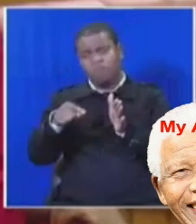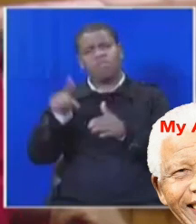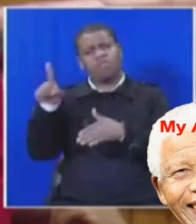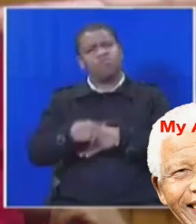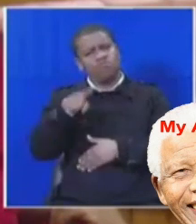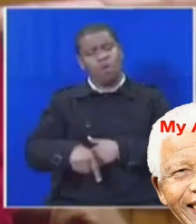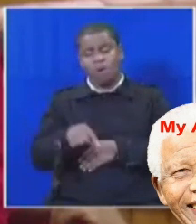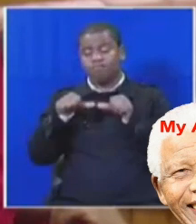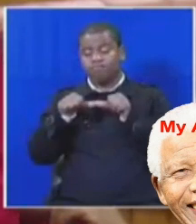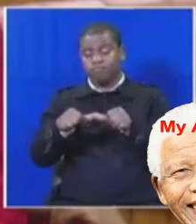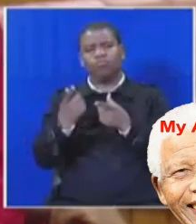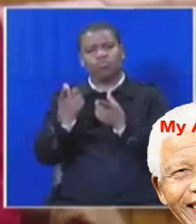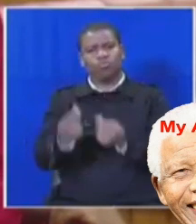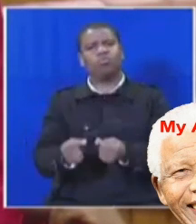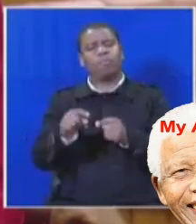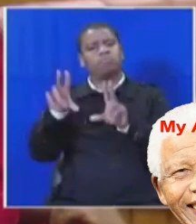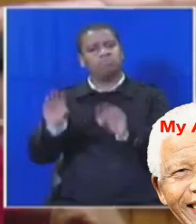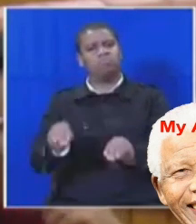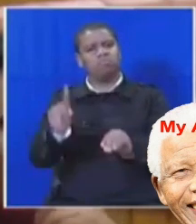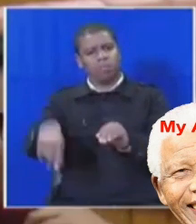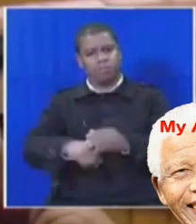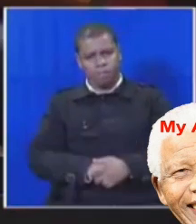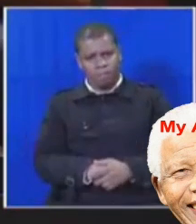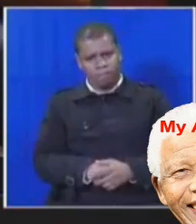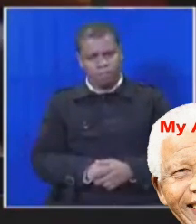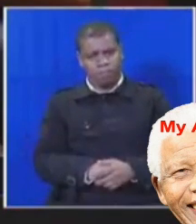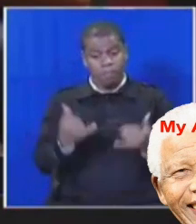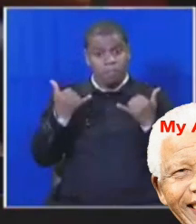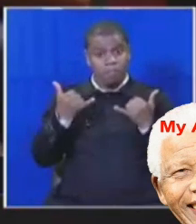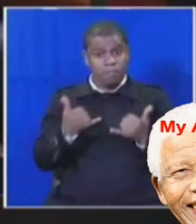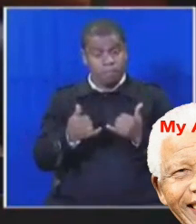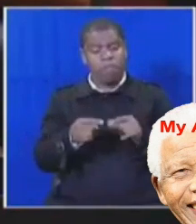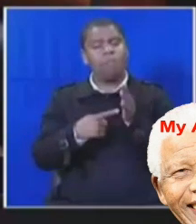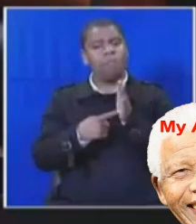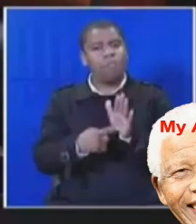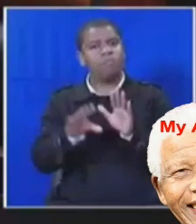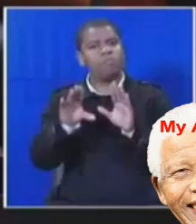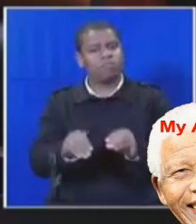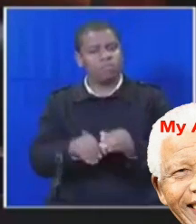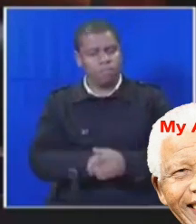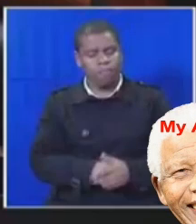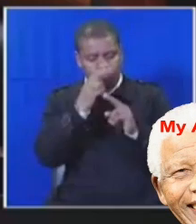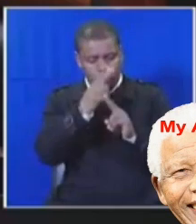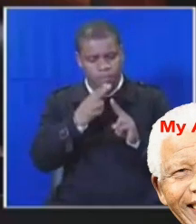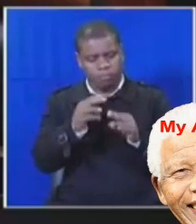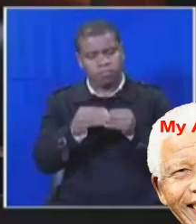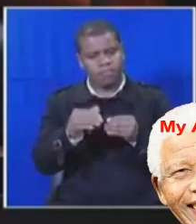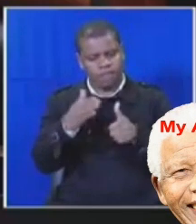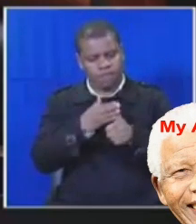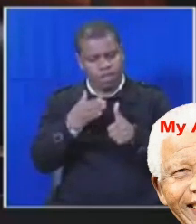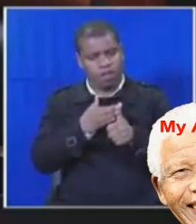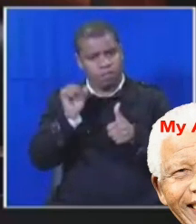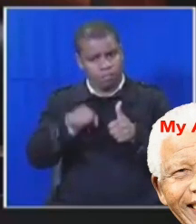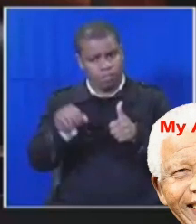stop continuing to do that. Order, honorable member. Please, now. Honorable members, firstly, I asked